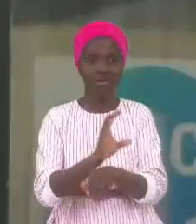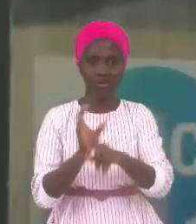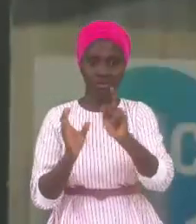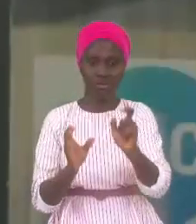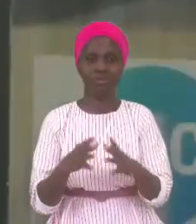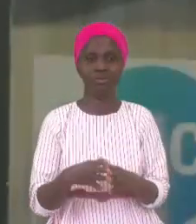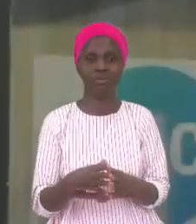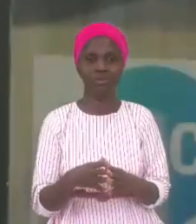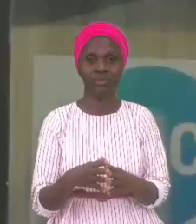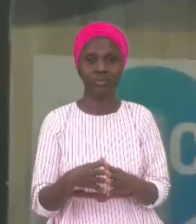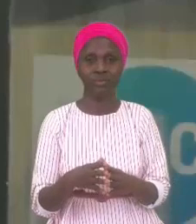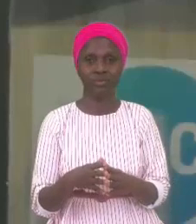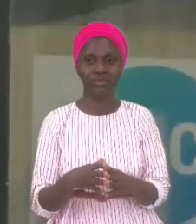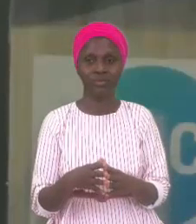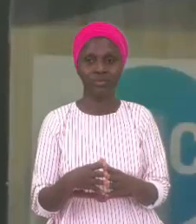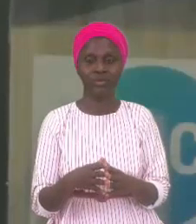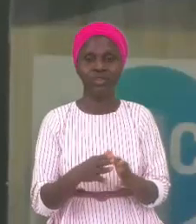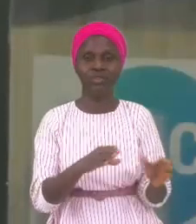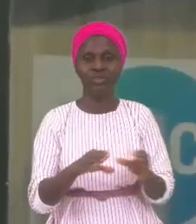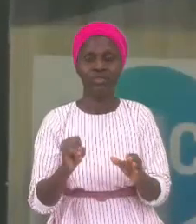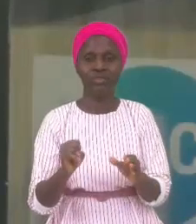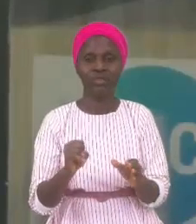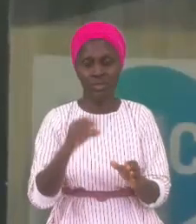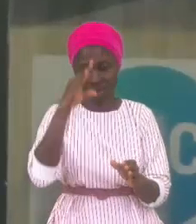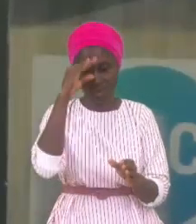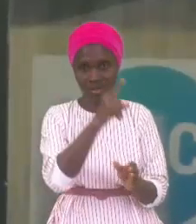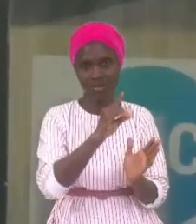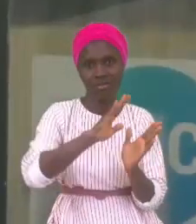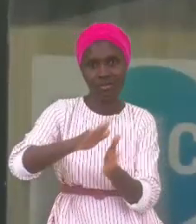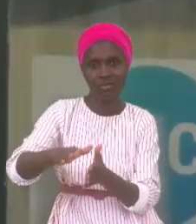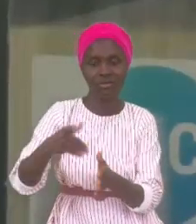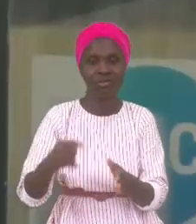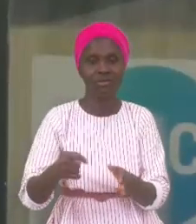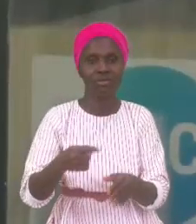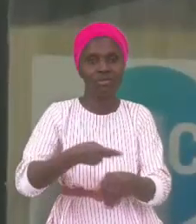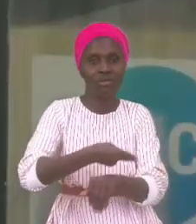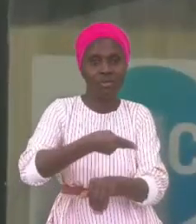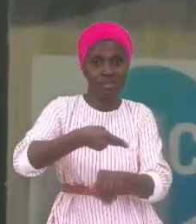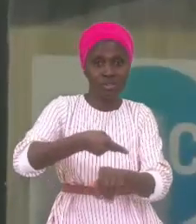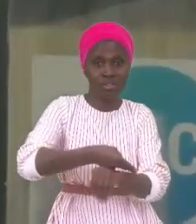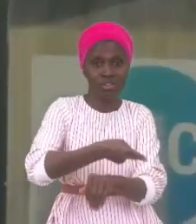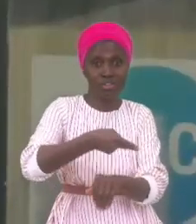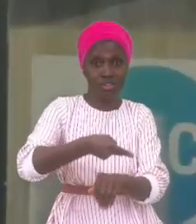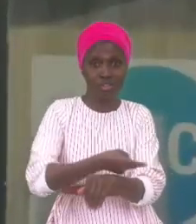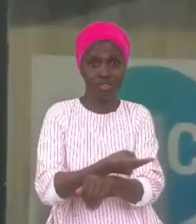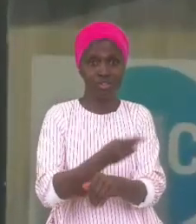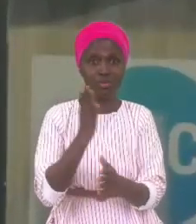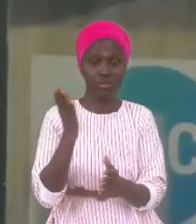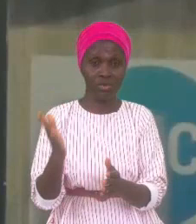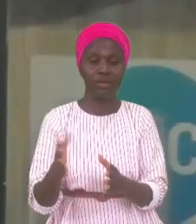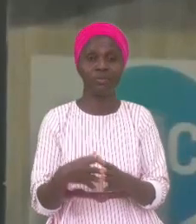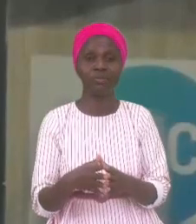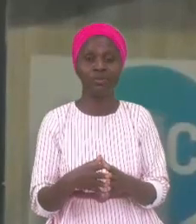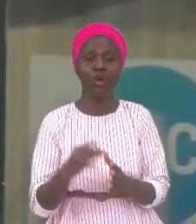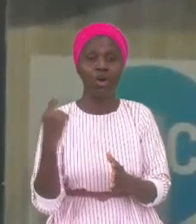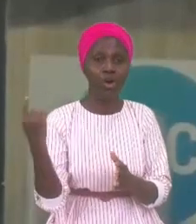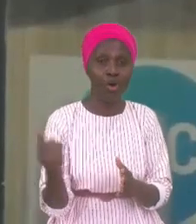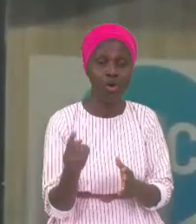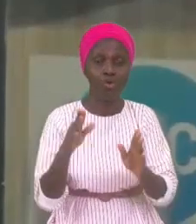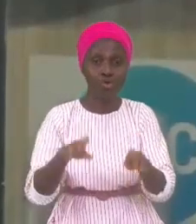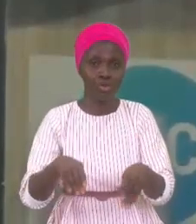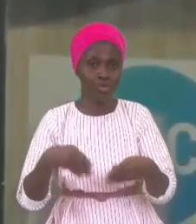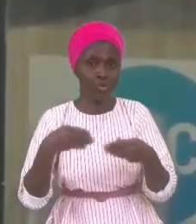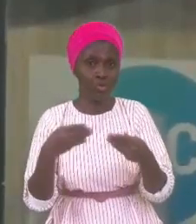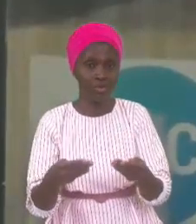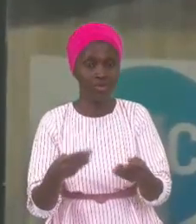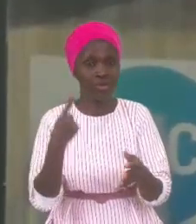pet sheep there that, you know, is always helping, always lifting up, always providing for that pet sheep,